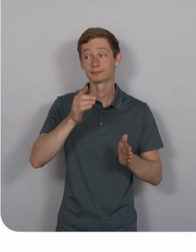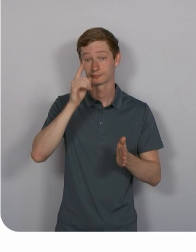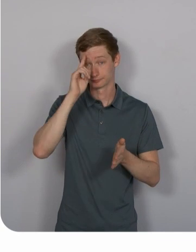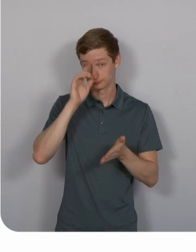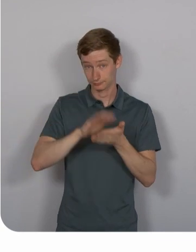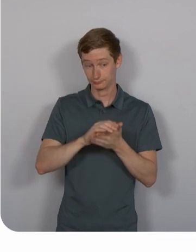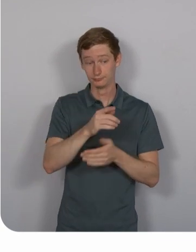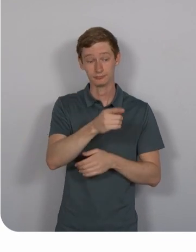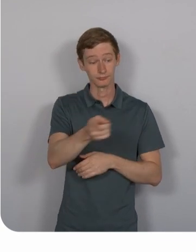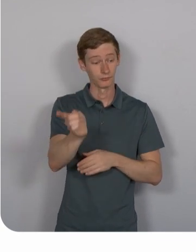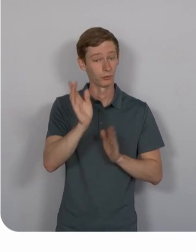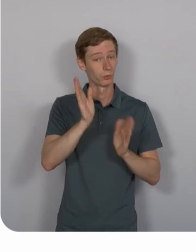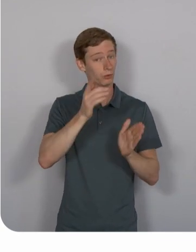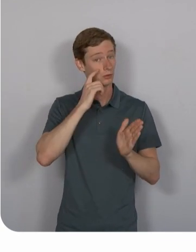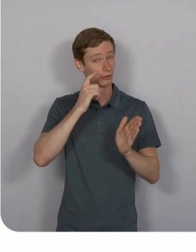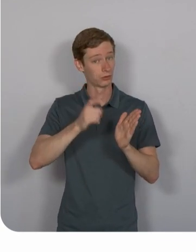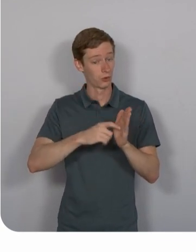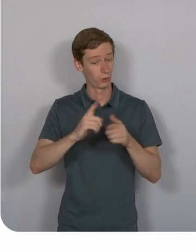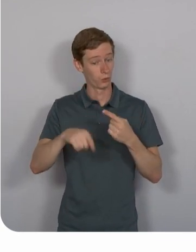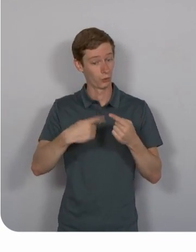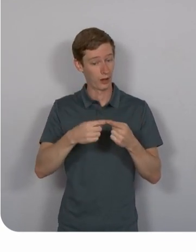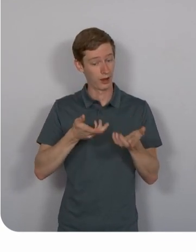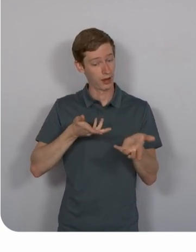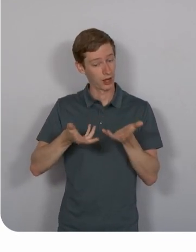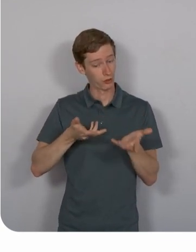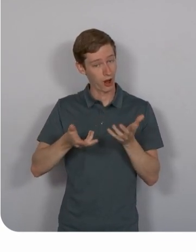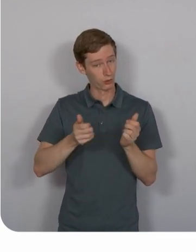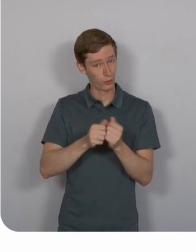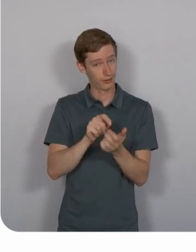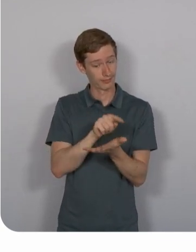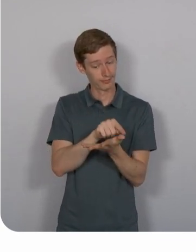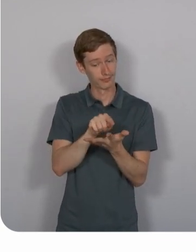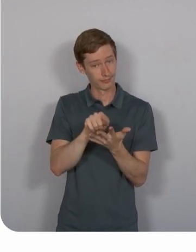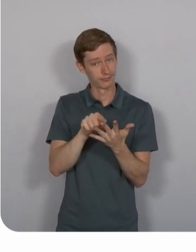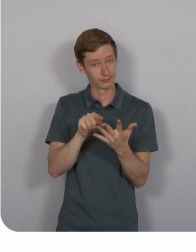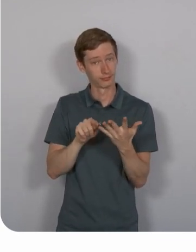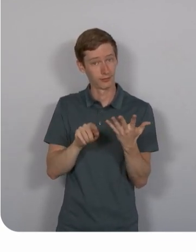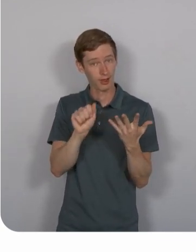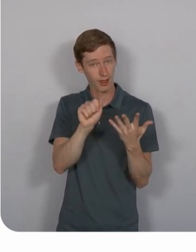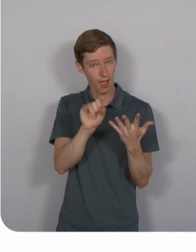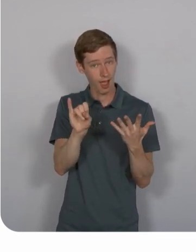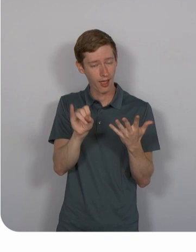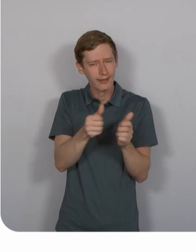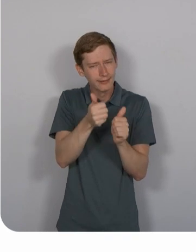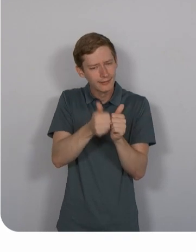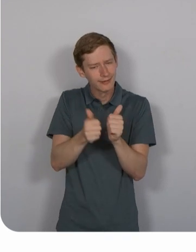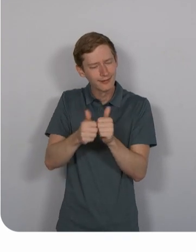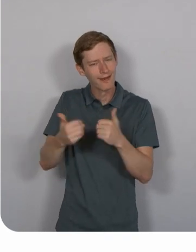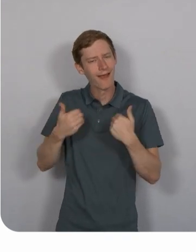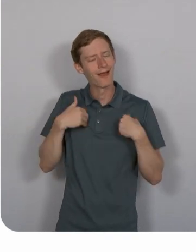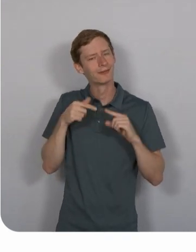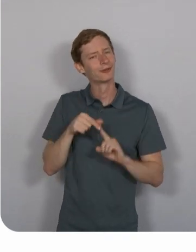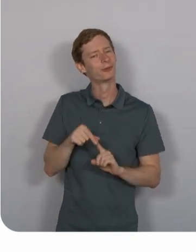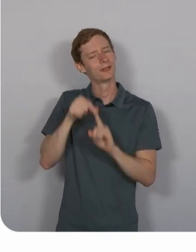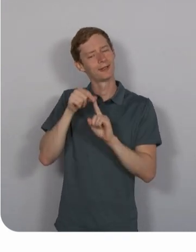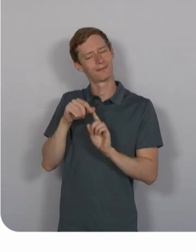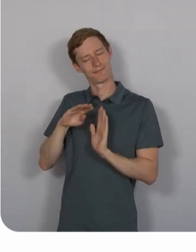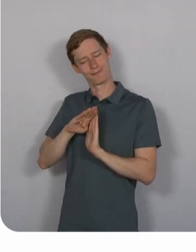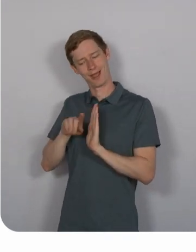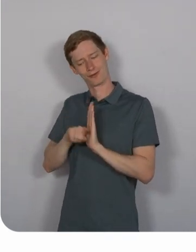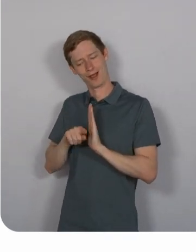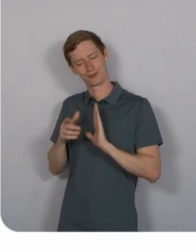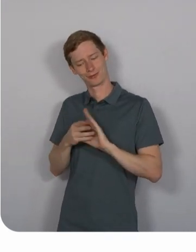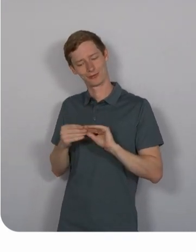see as you interact with them is that they each have unique backstories